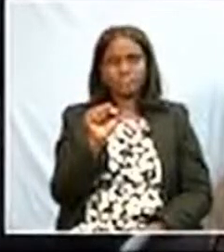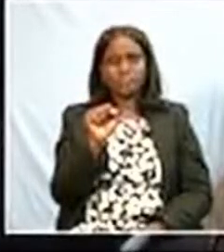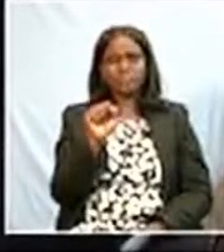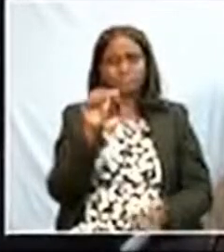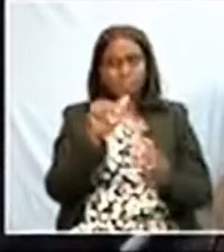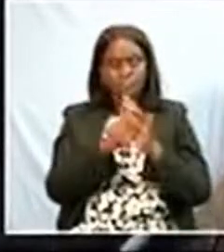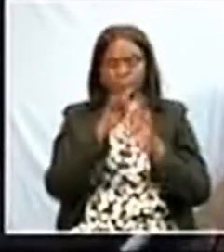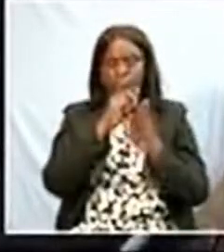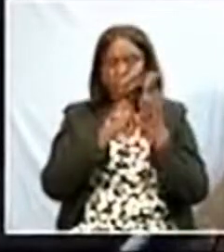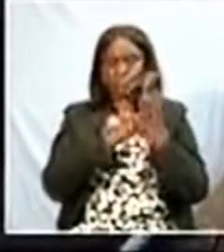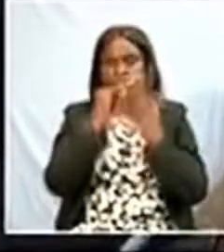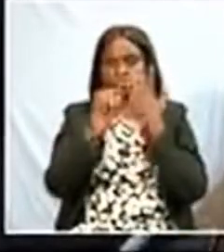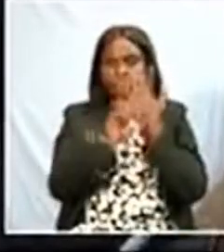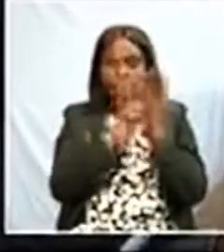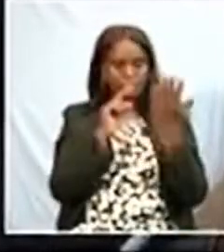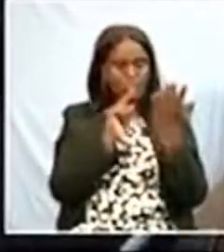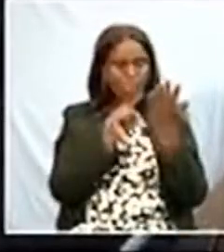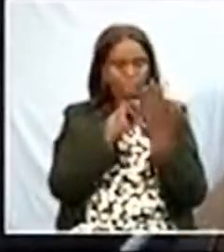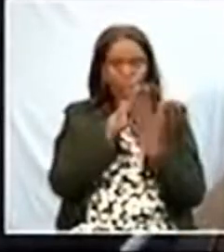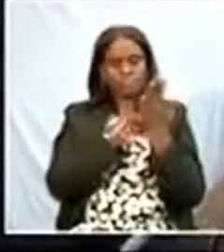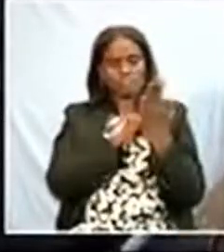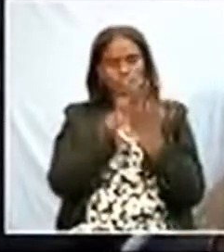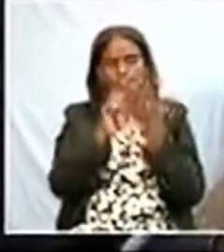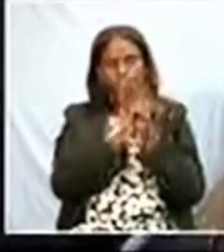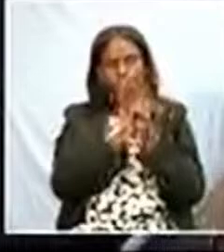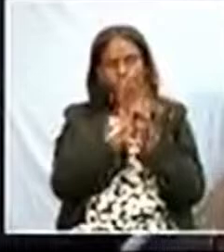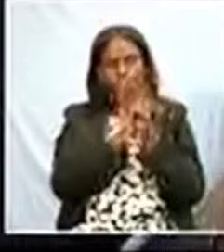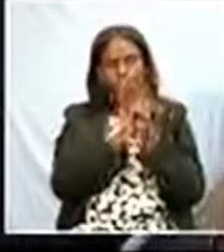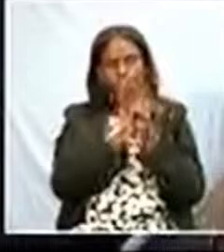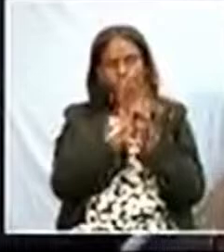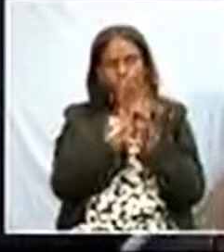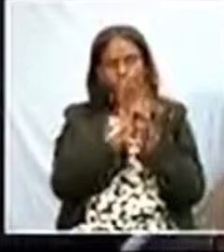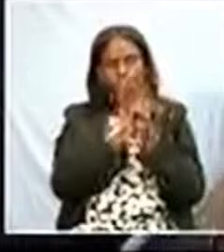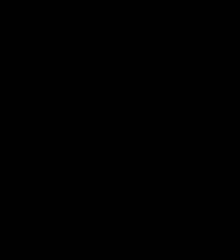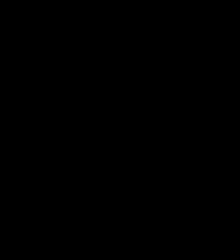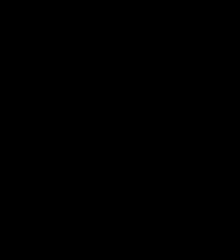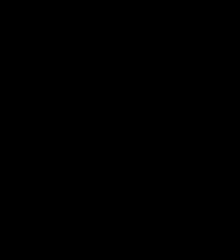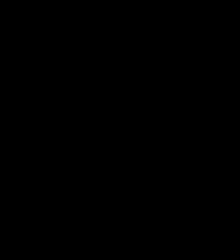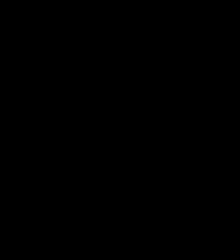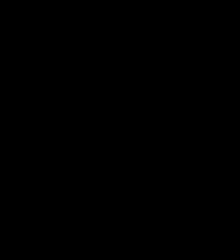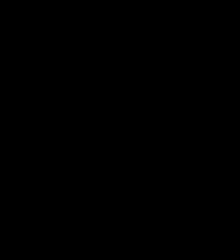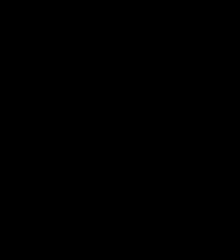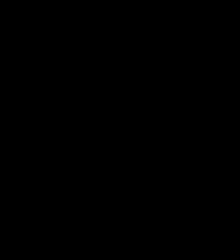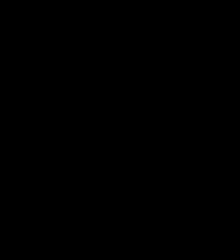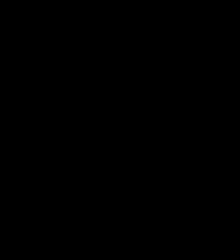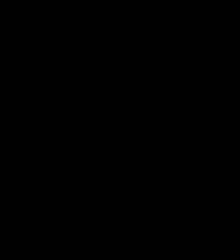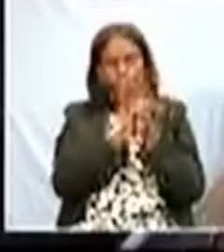in June, when that letter was written, just 1 month,